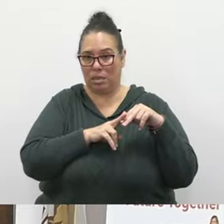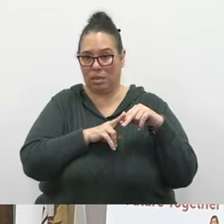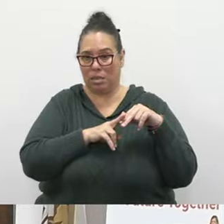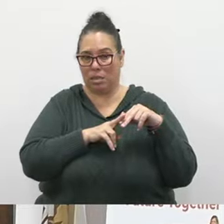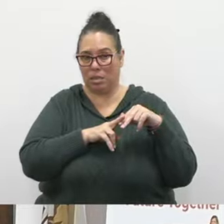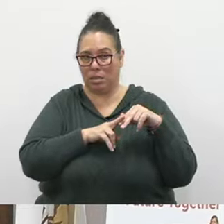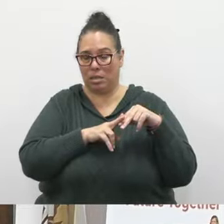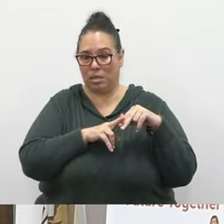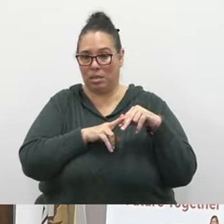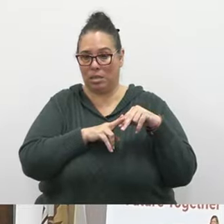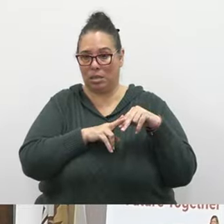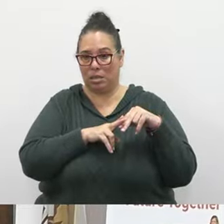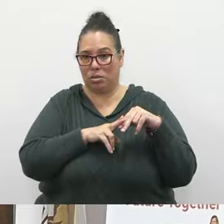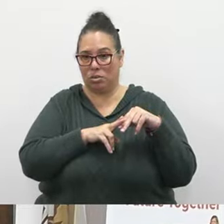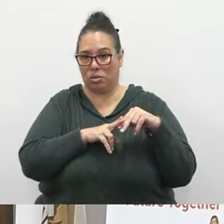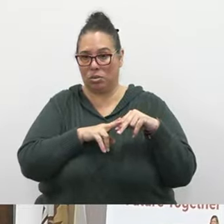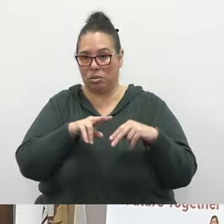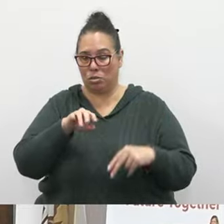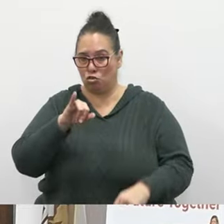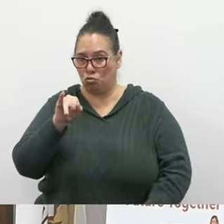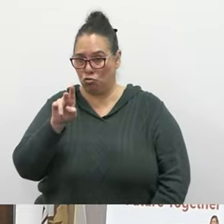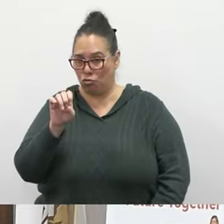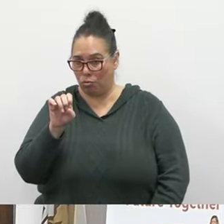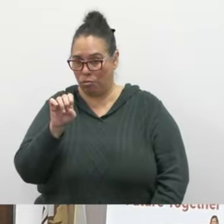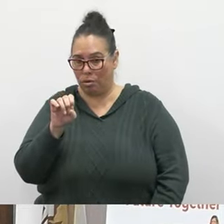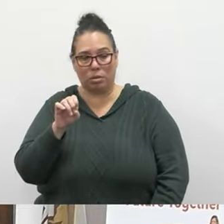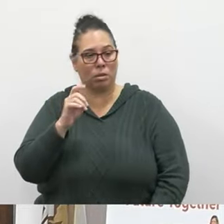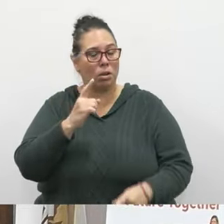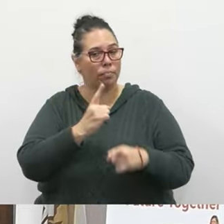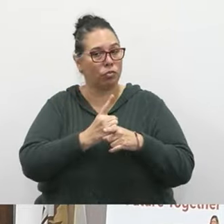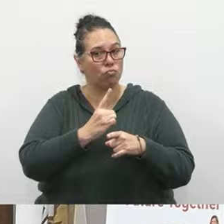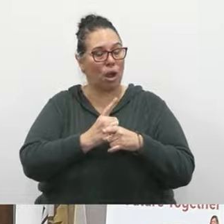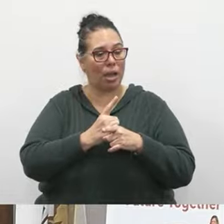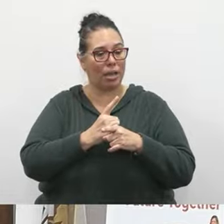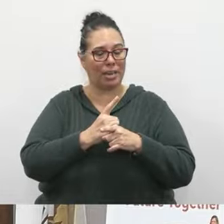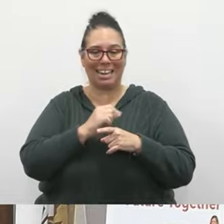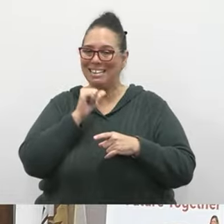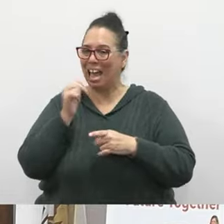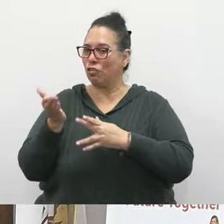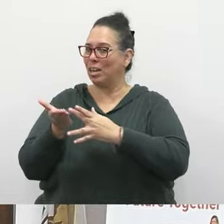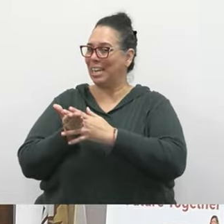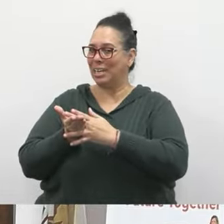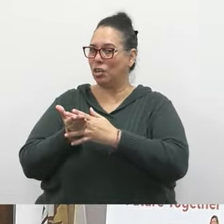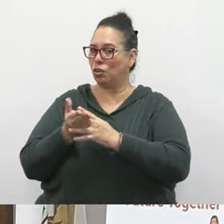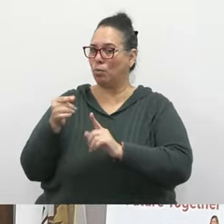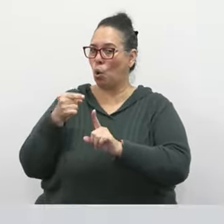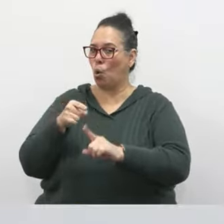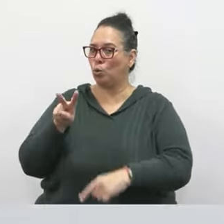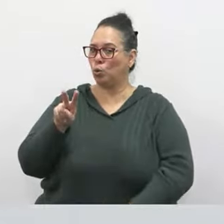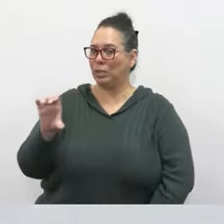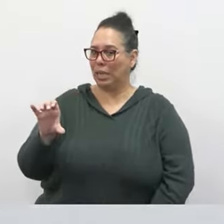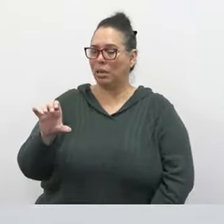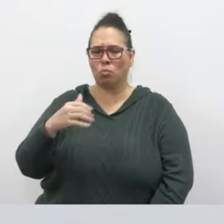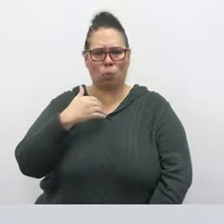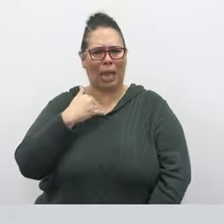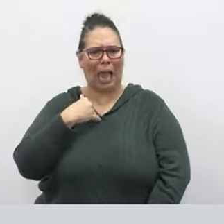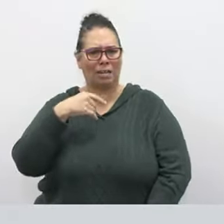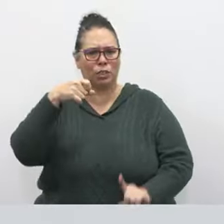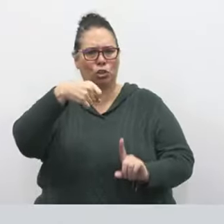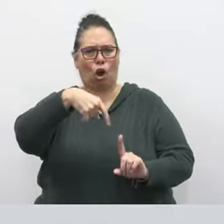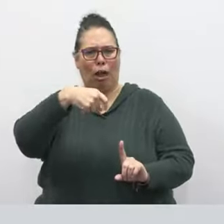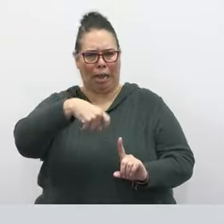in, so in June. we will Right. So then not for interim goal 2C. We do have targets, and that's kind